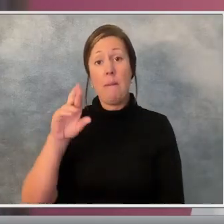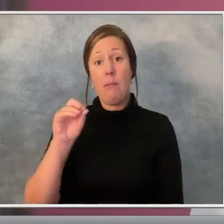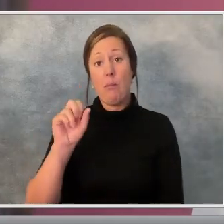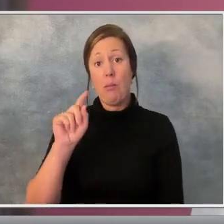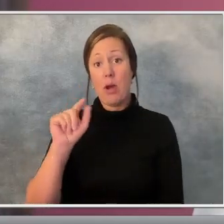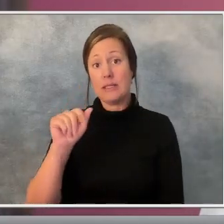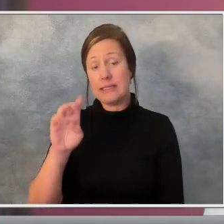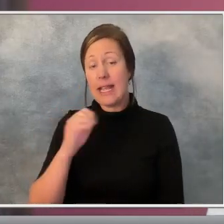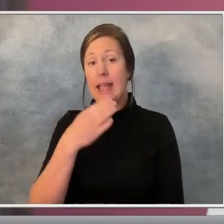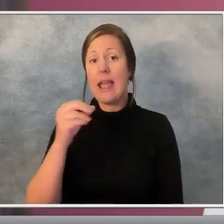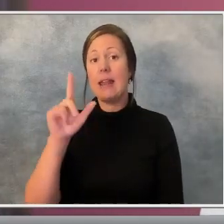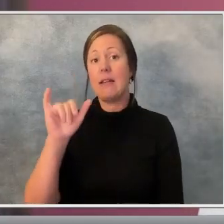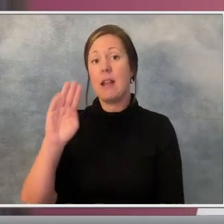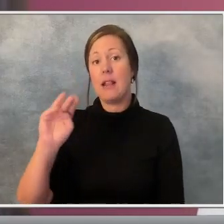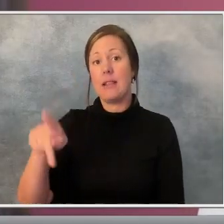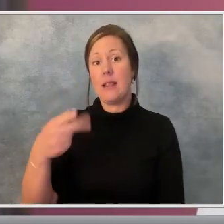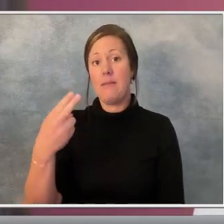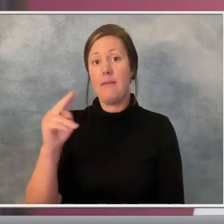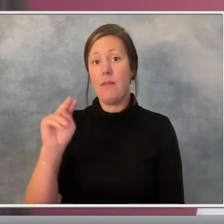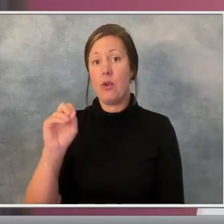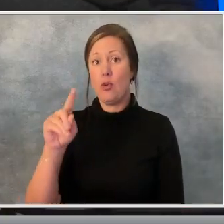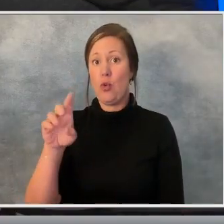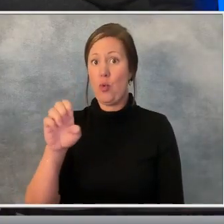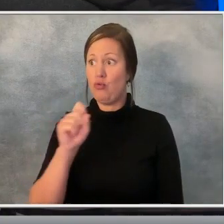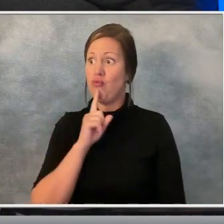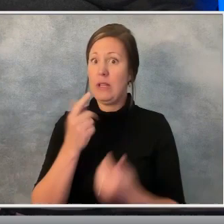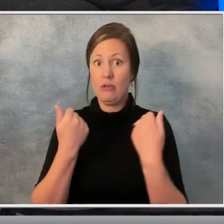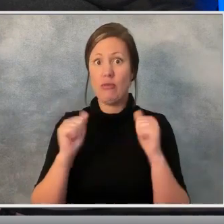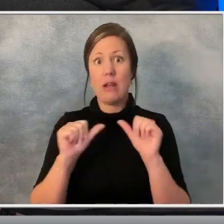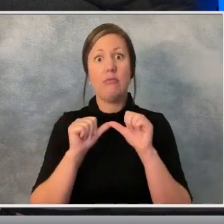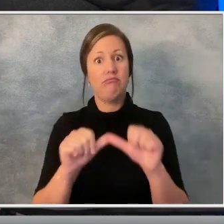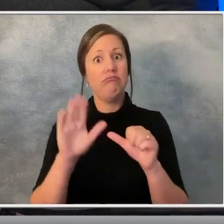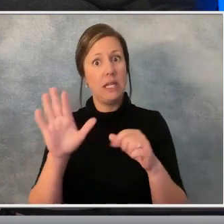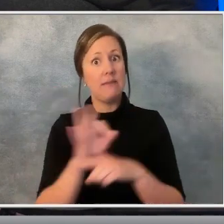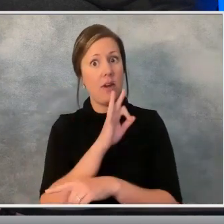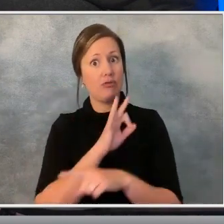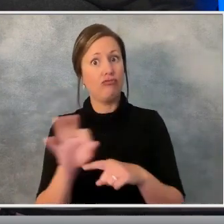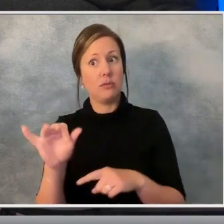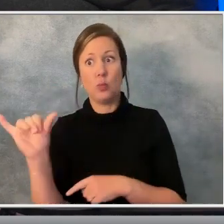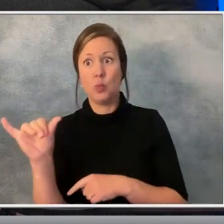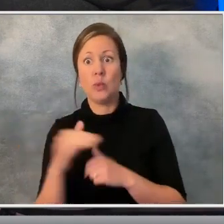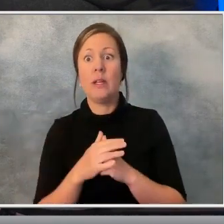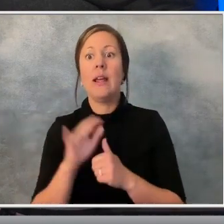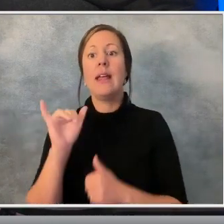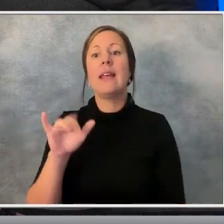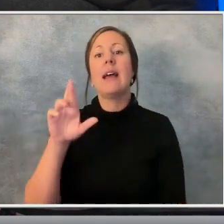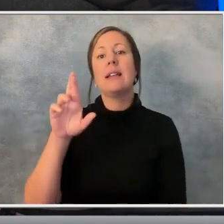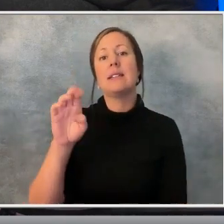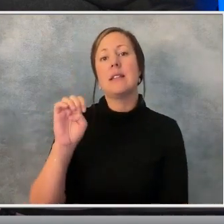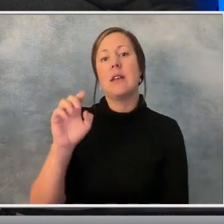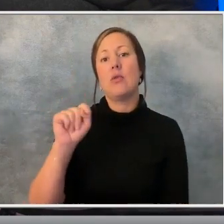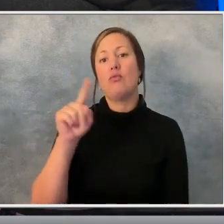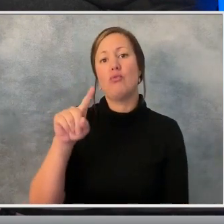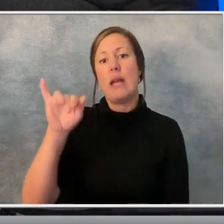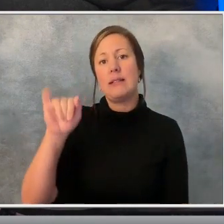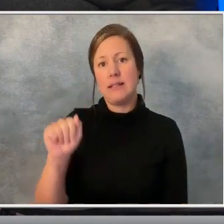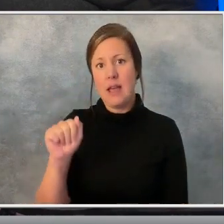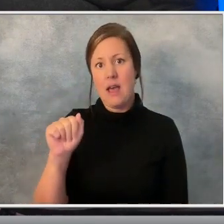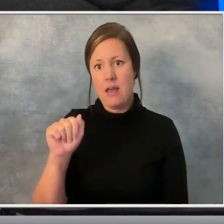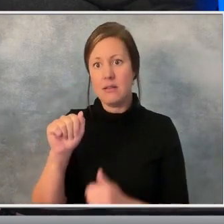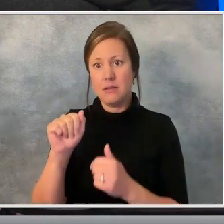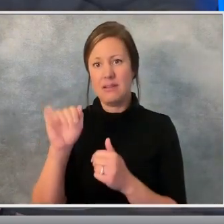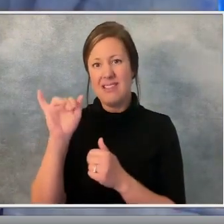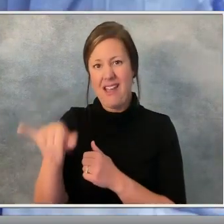as much of his functional recovery as possible. And that's the Retzius sparing surgery that we talk about. We have some video of it. It's